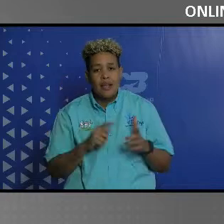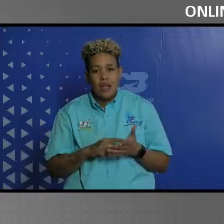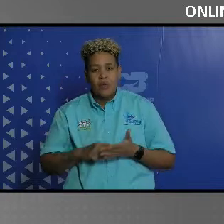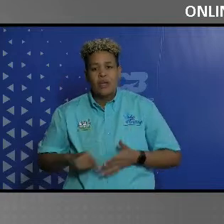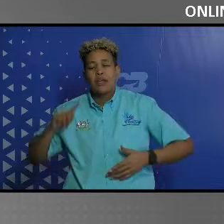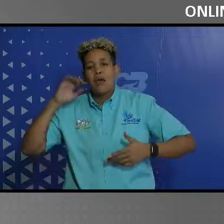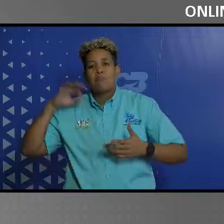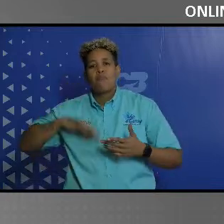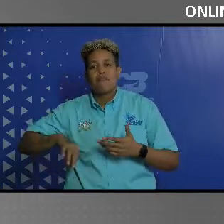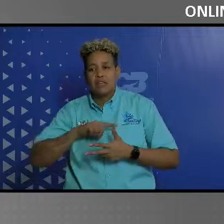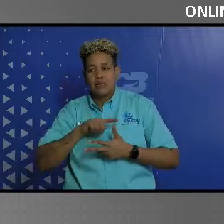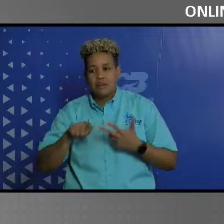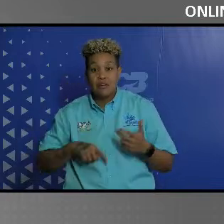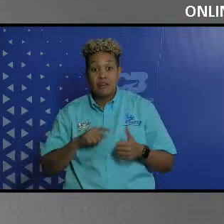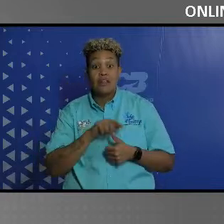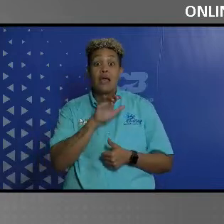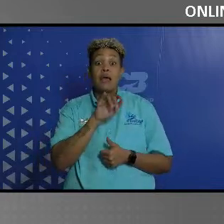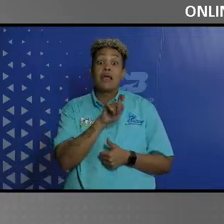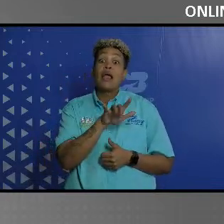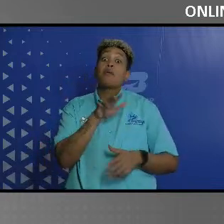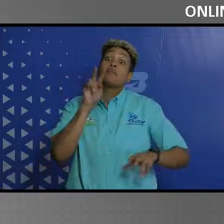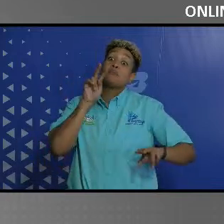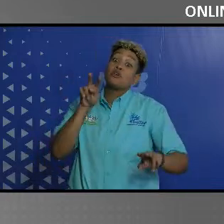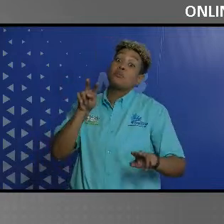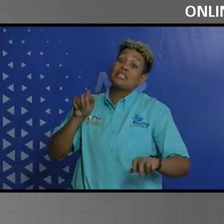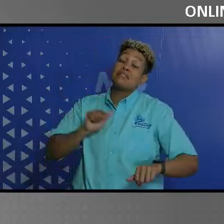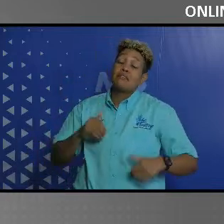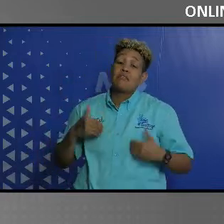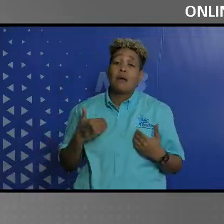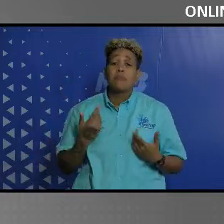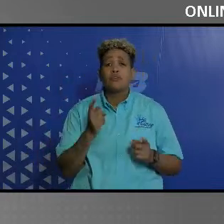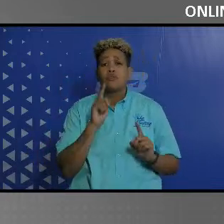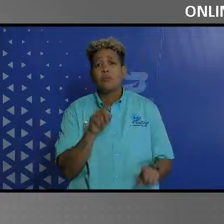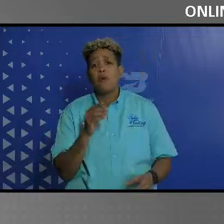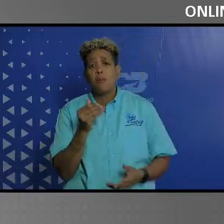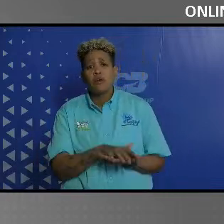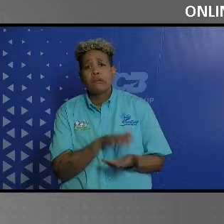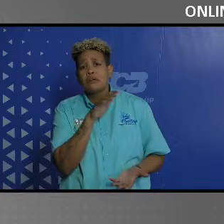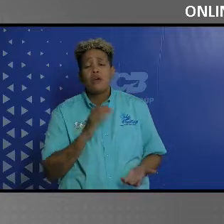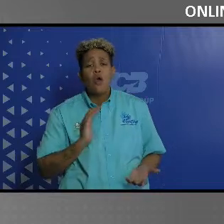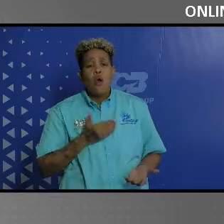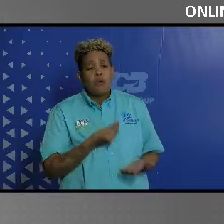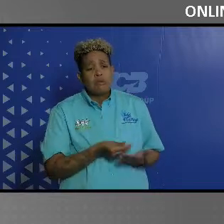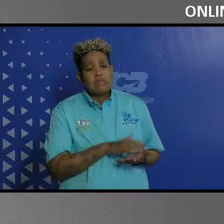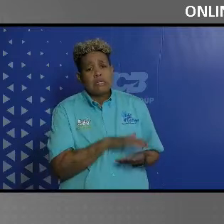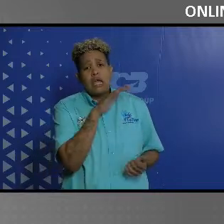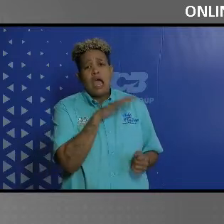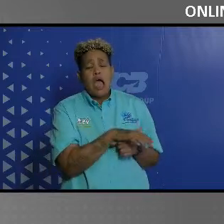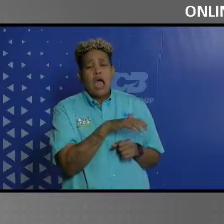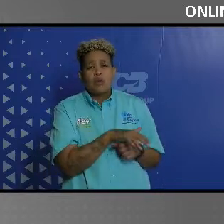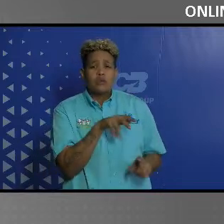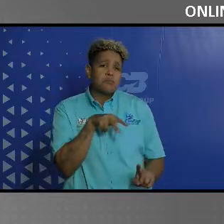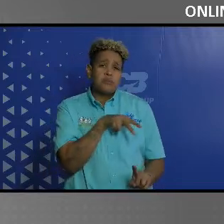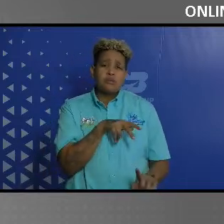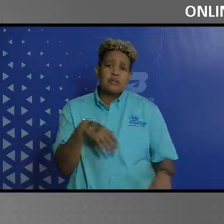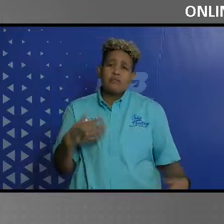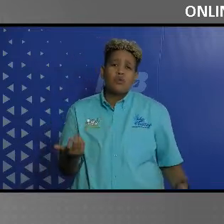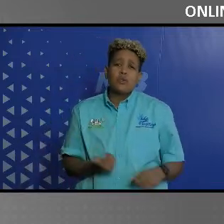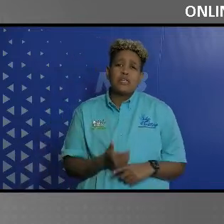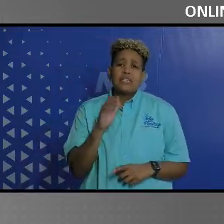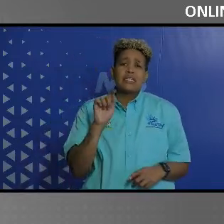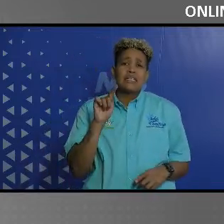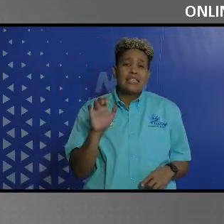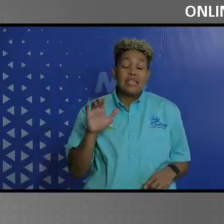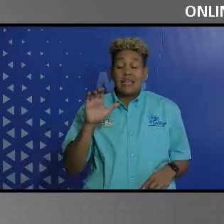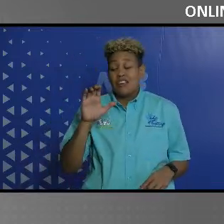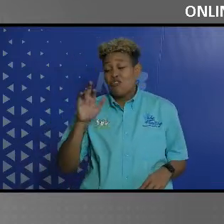profitability. From a capital perspective, I'm pleased to report that our capital adequacy position, our CET1